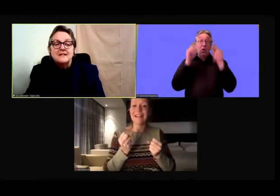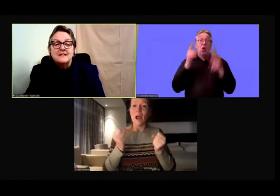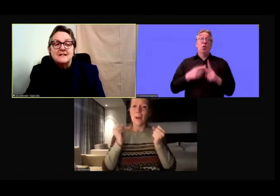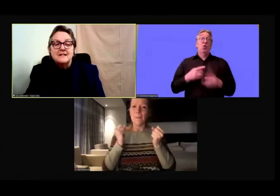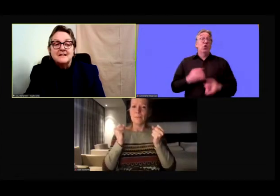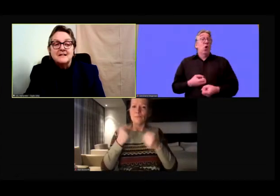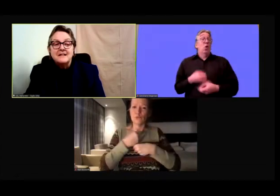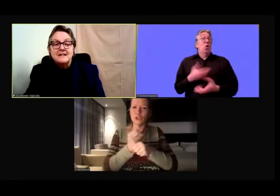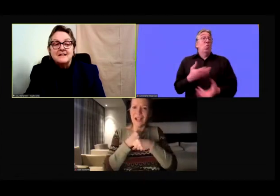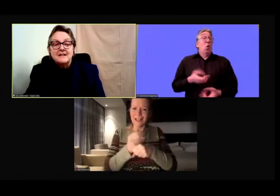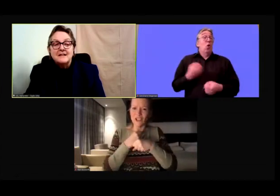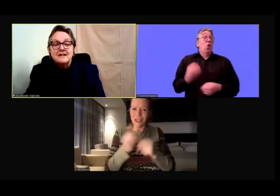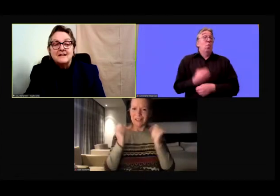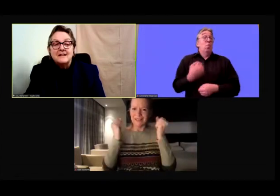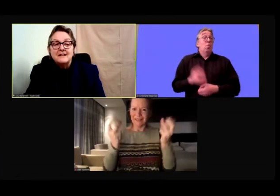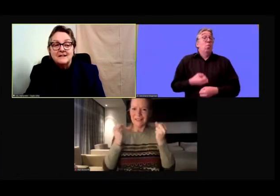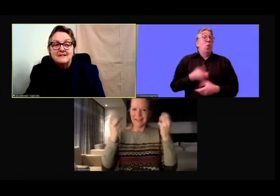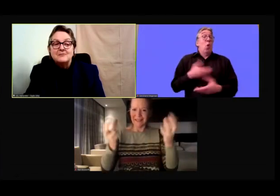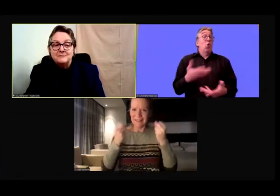pressures.